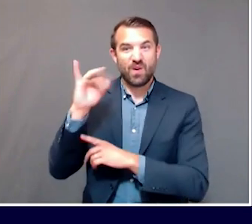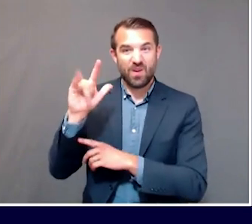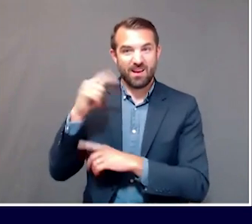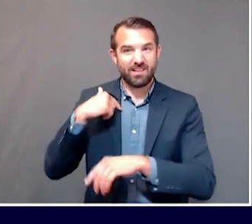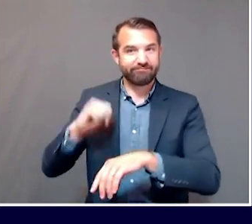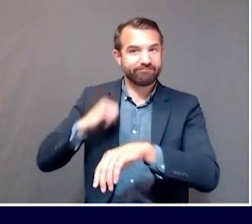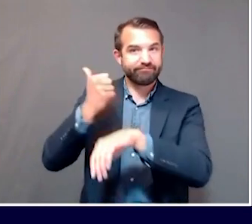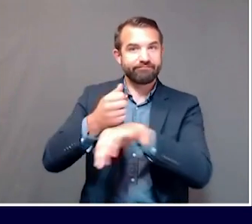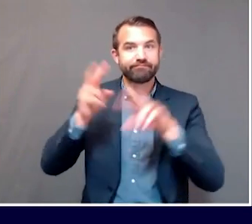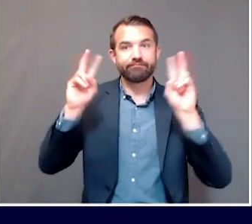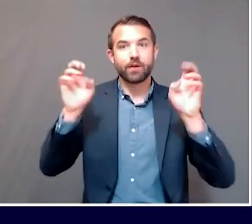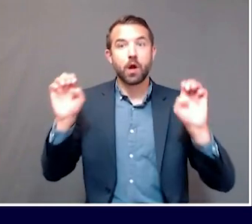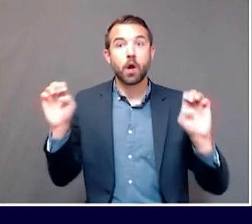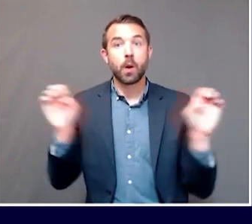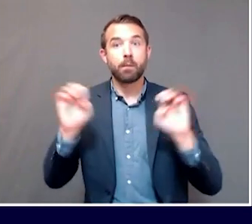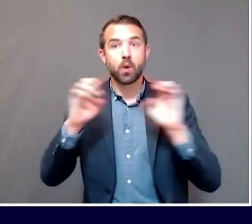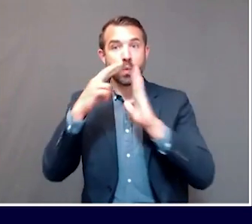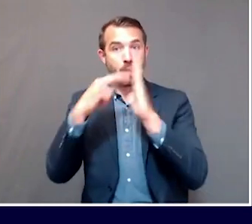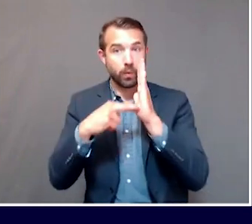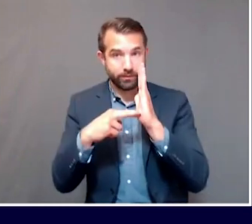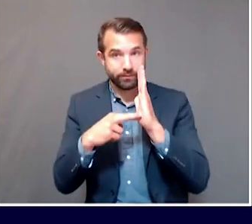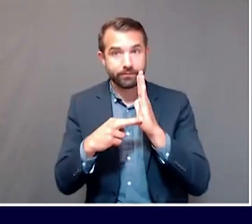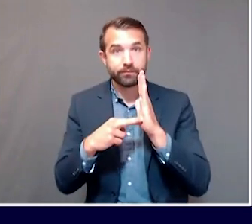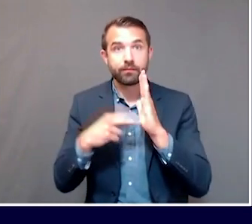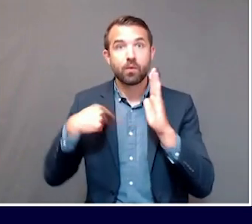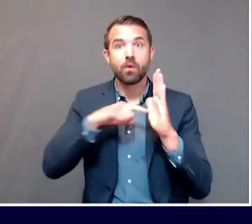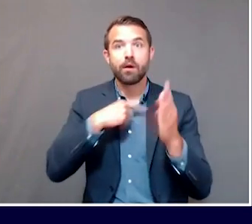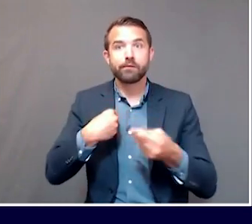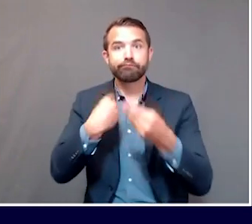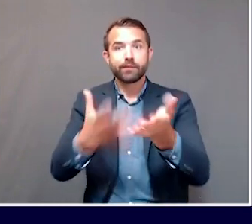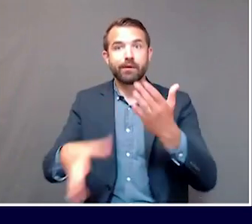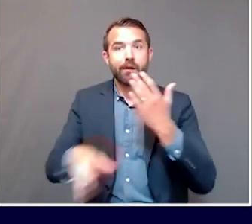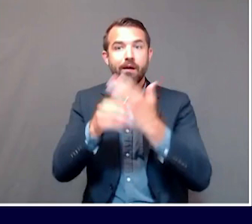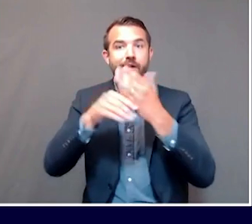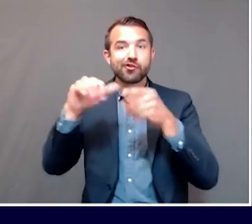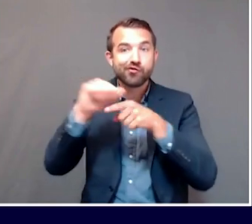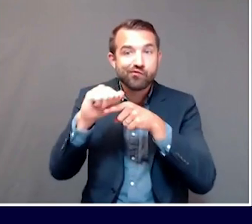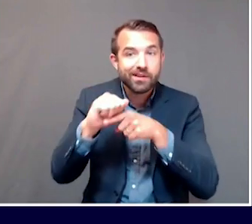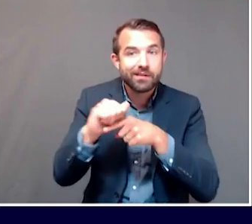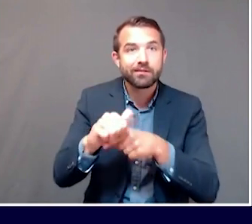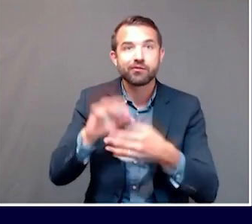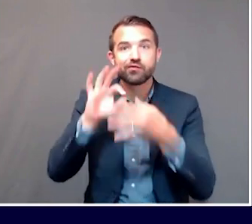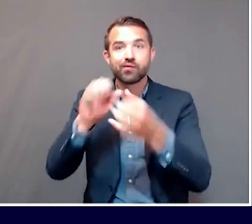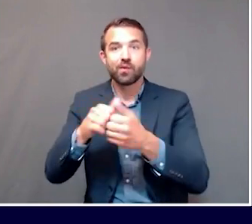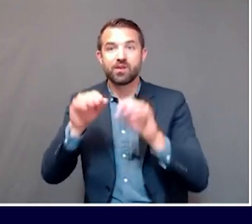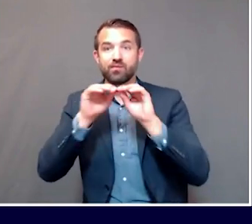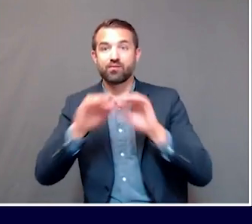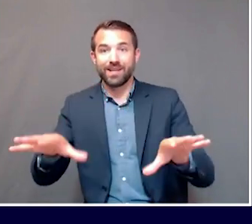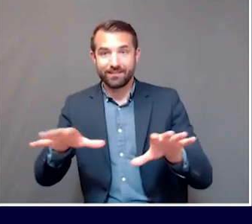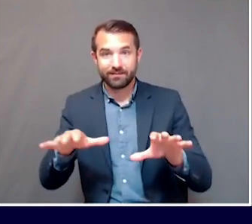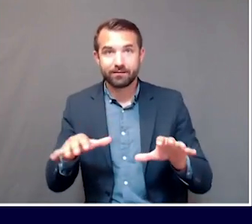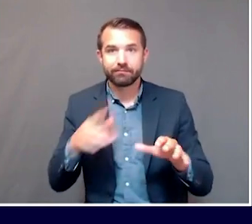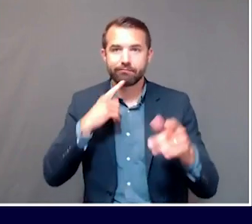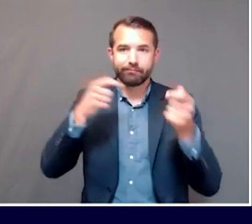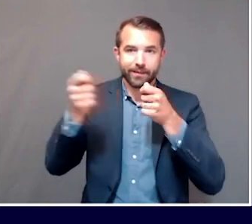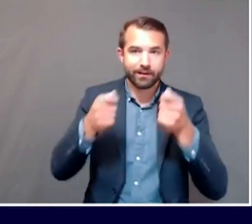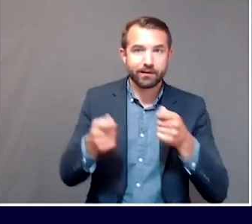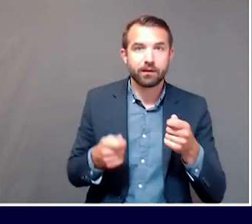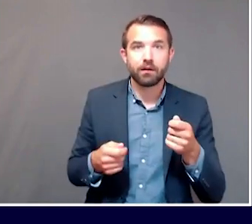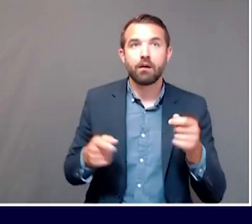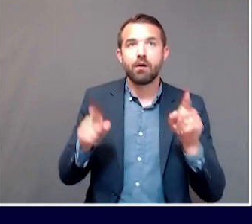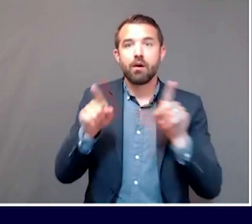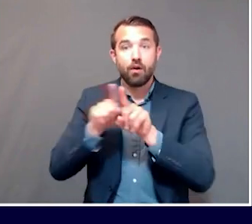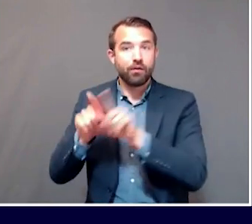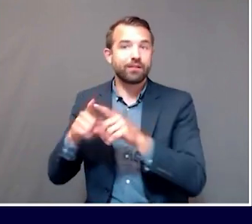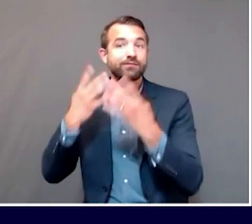was infection control training at all shifts to make sure that there's a screening process for staff coming